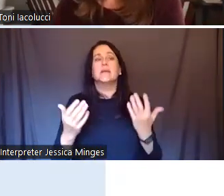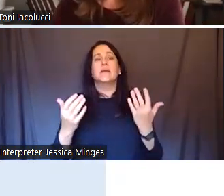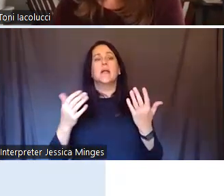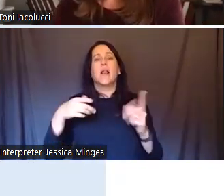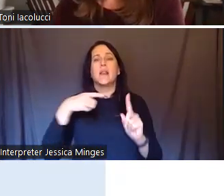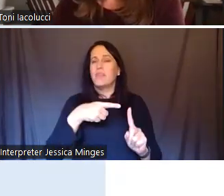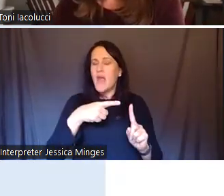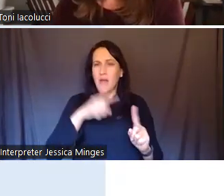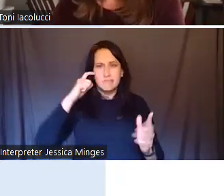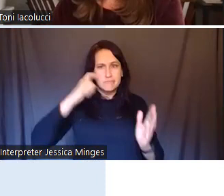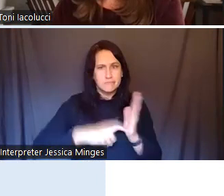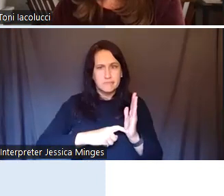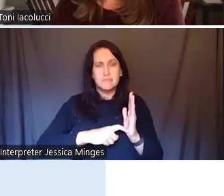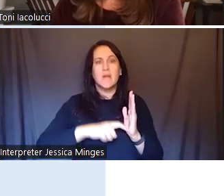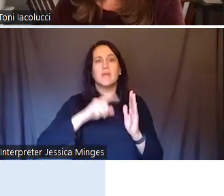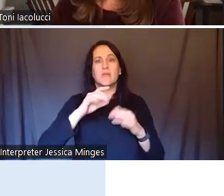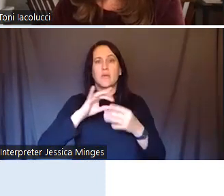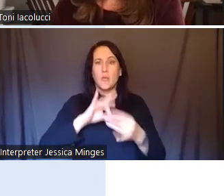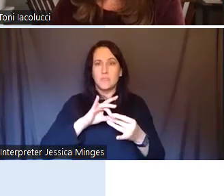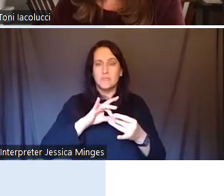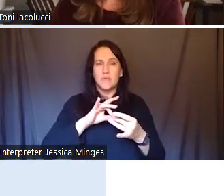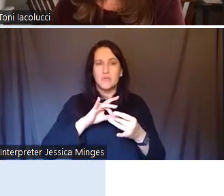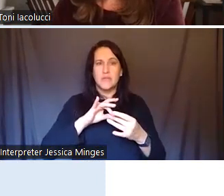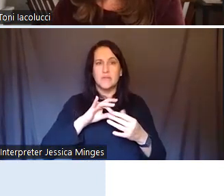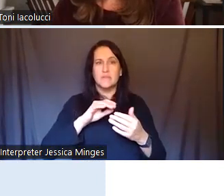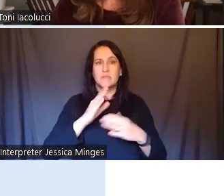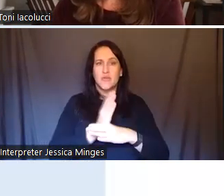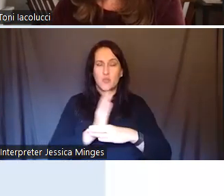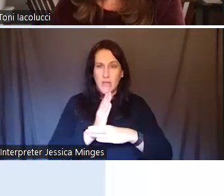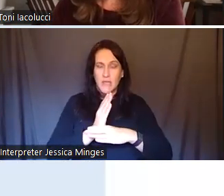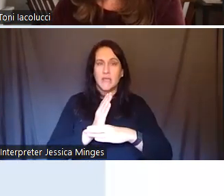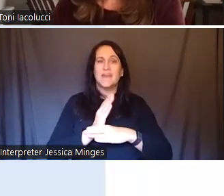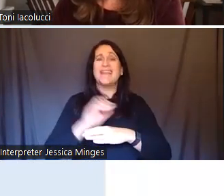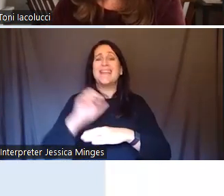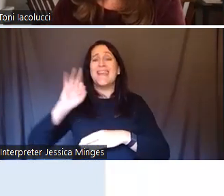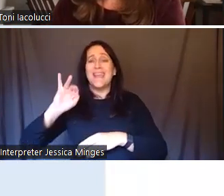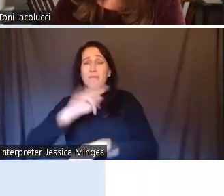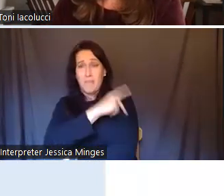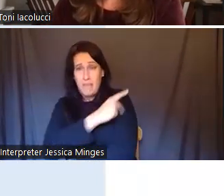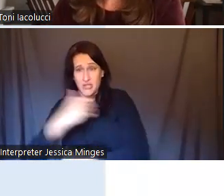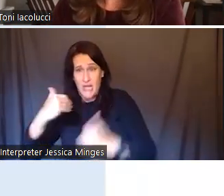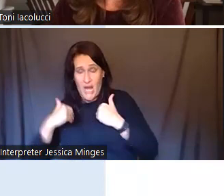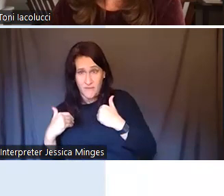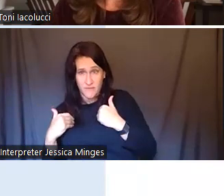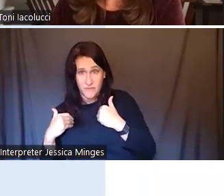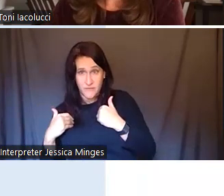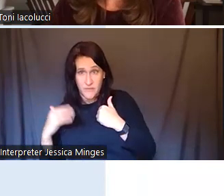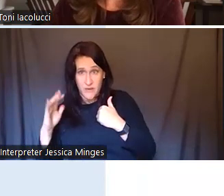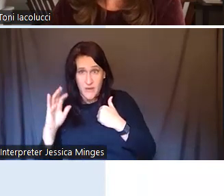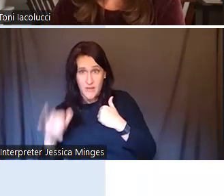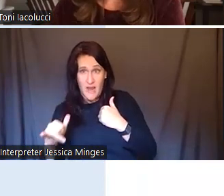identified the close association between when the patient has the perception that the provider is a